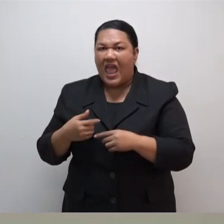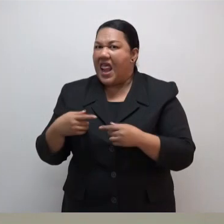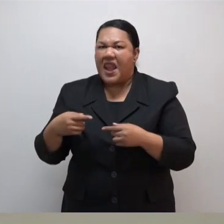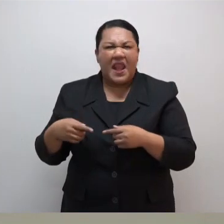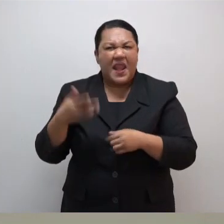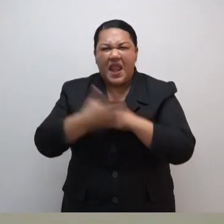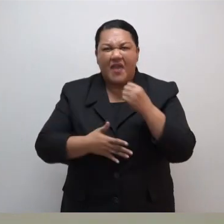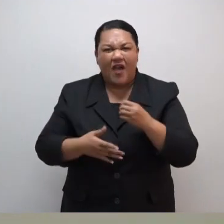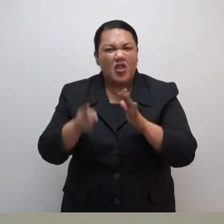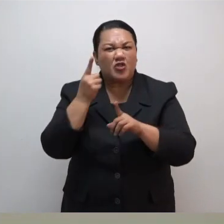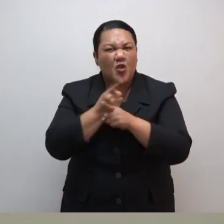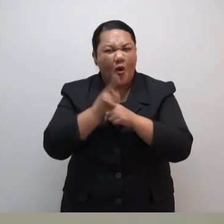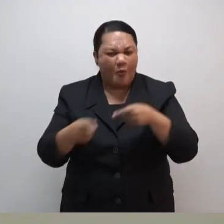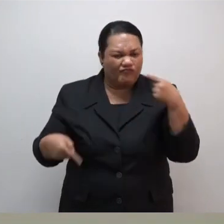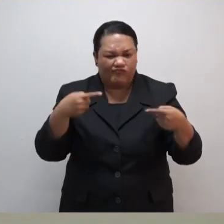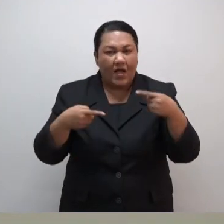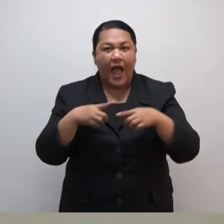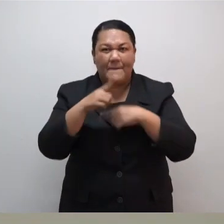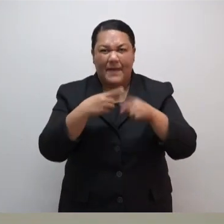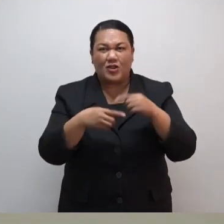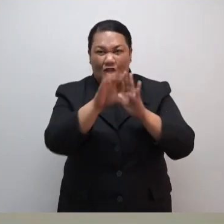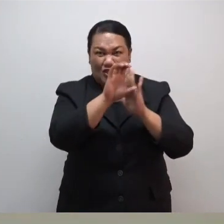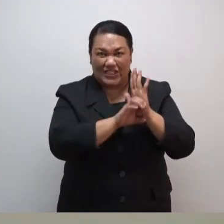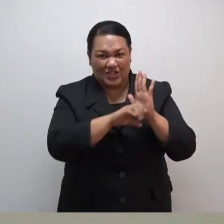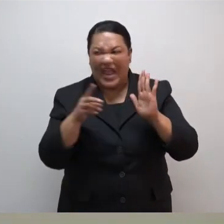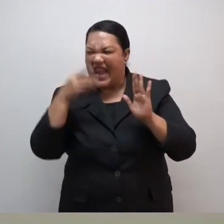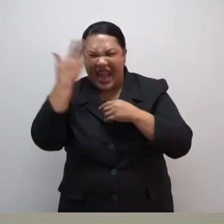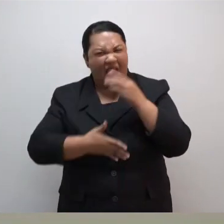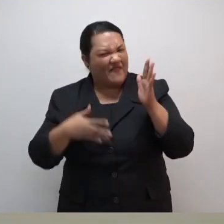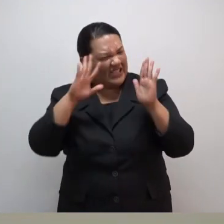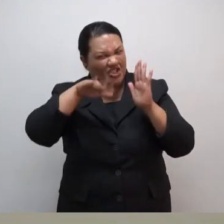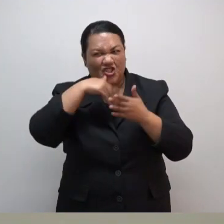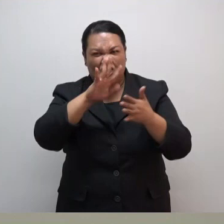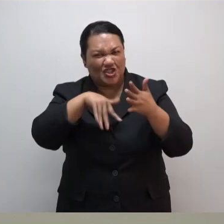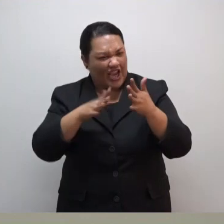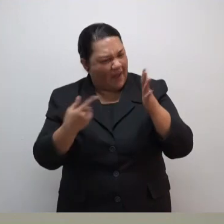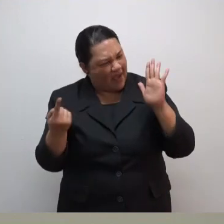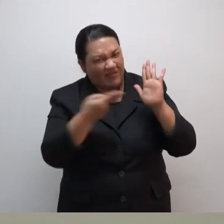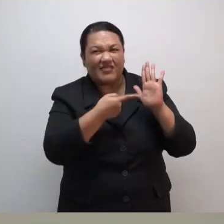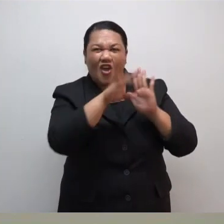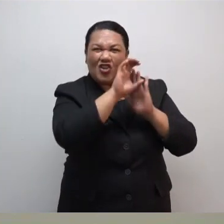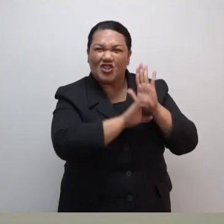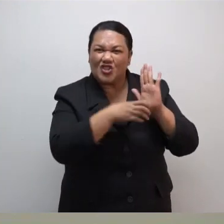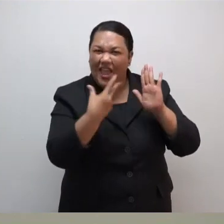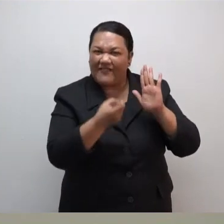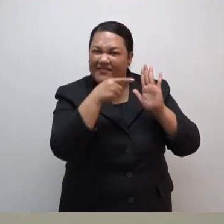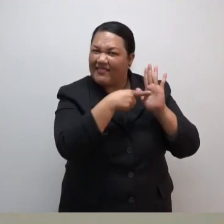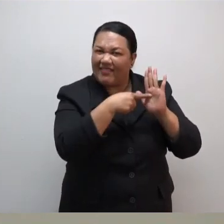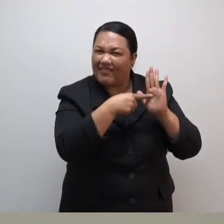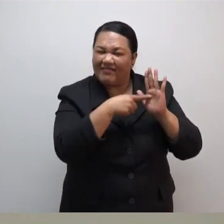case. They did not look at the purpose behind the